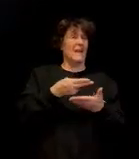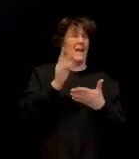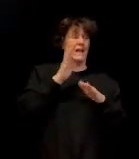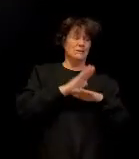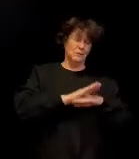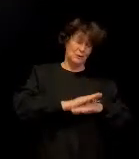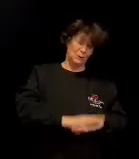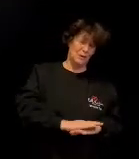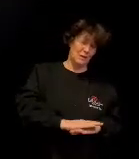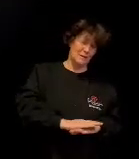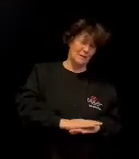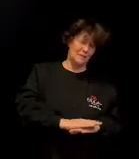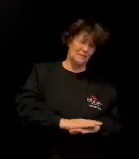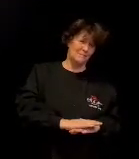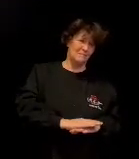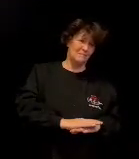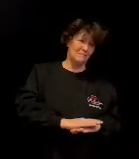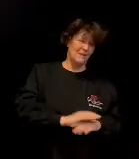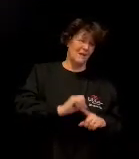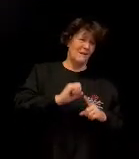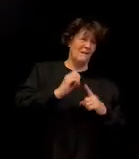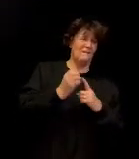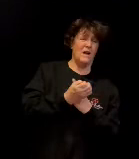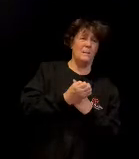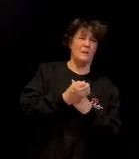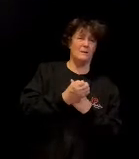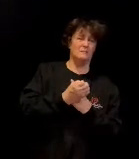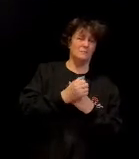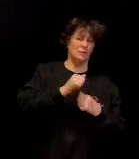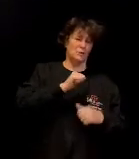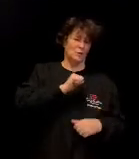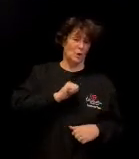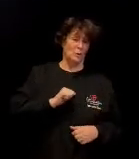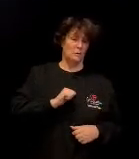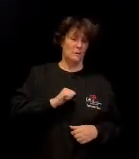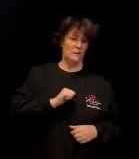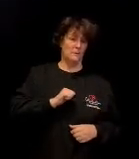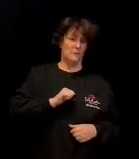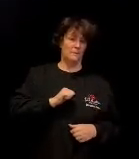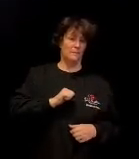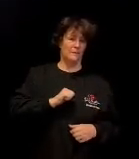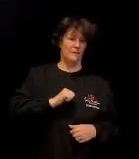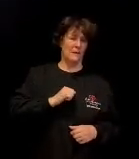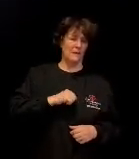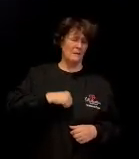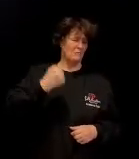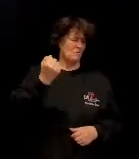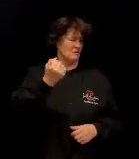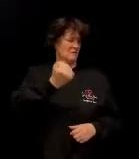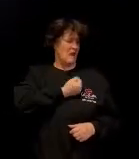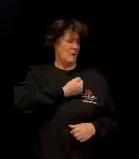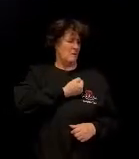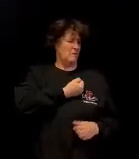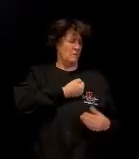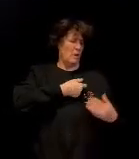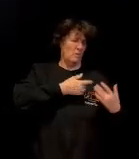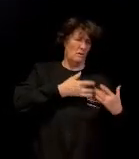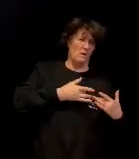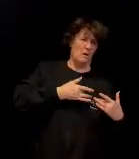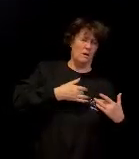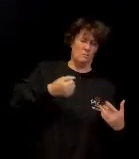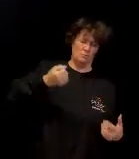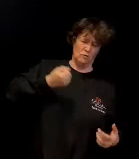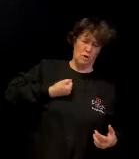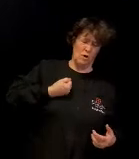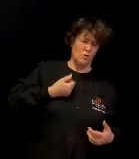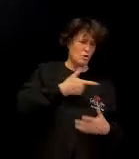in surgery. We have a level one trauma center. There's people coming in with stabbings to the heart and stabbing to the lungs and gunshot